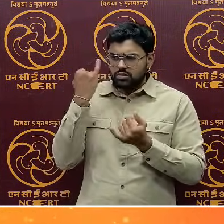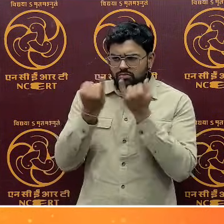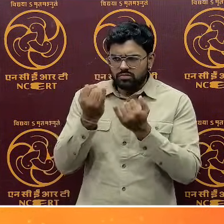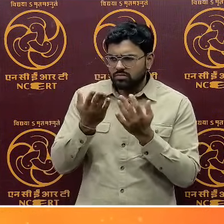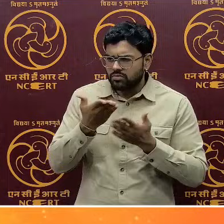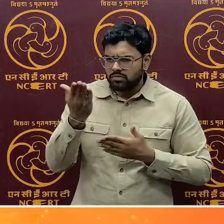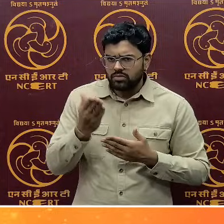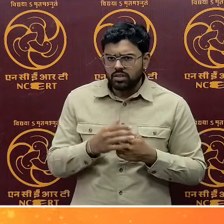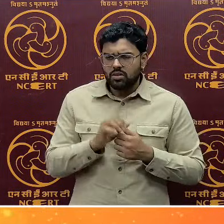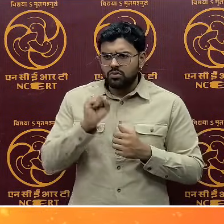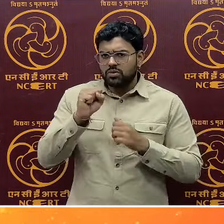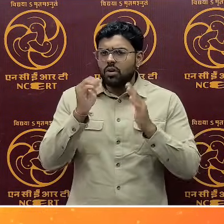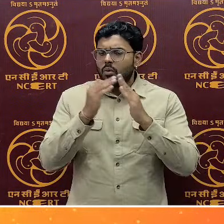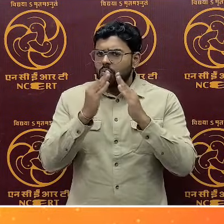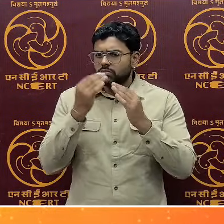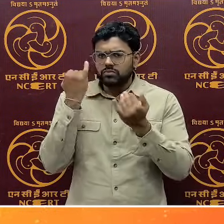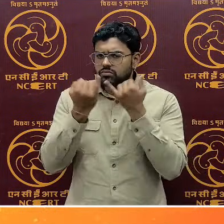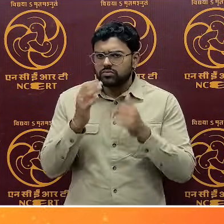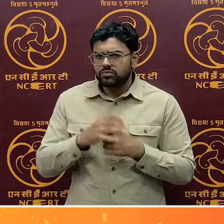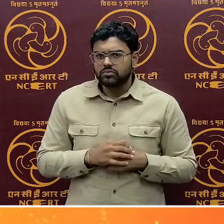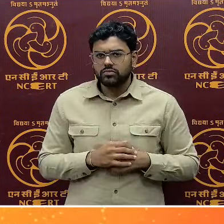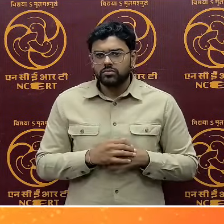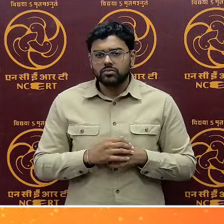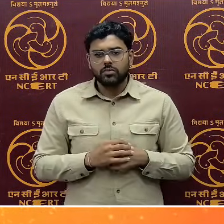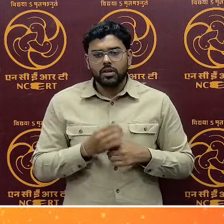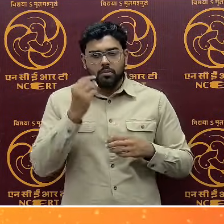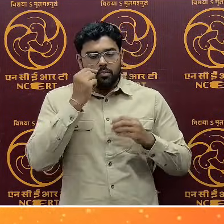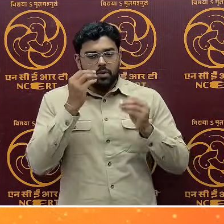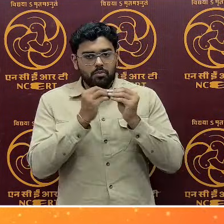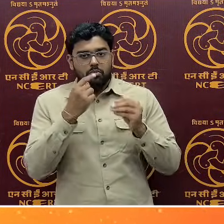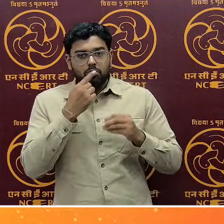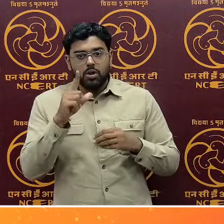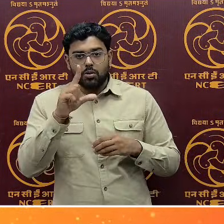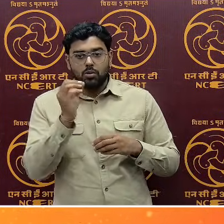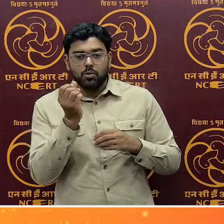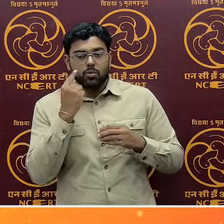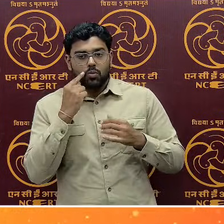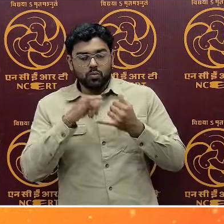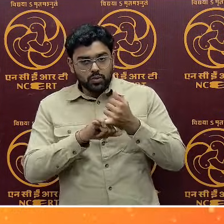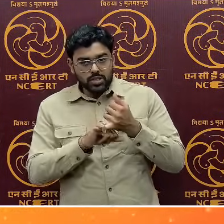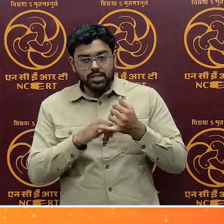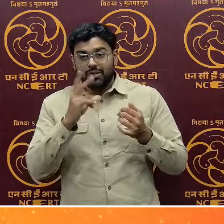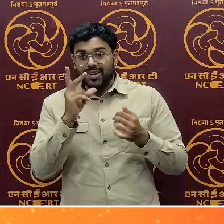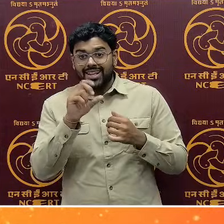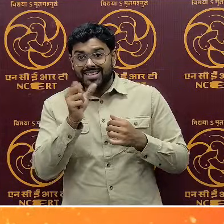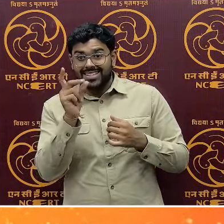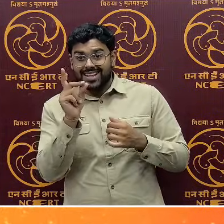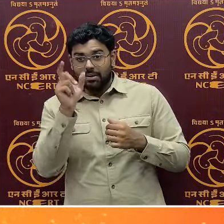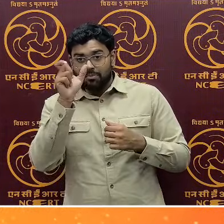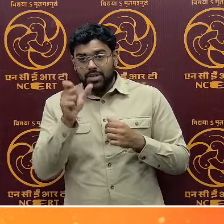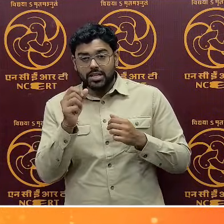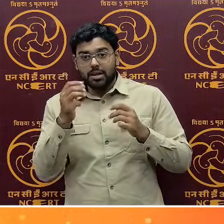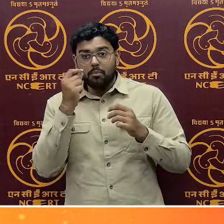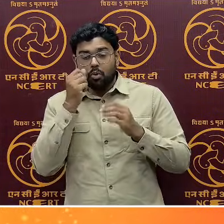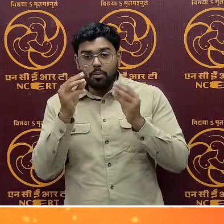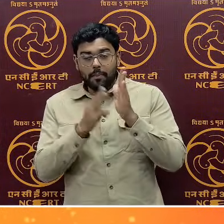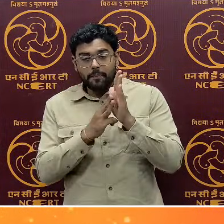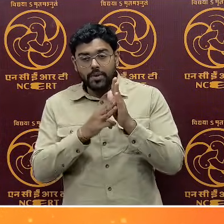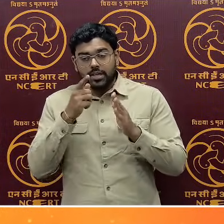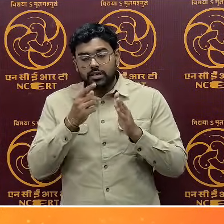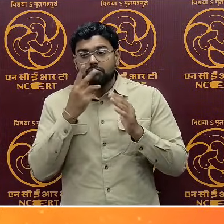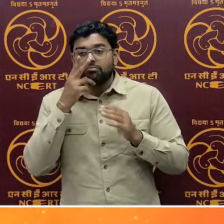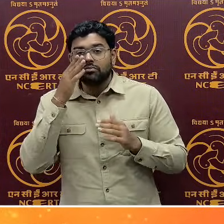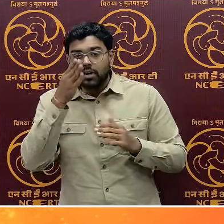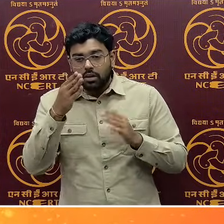search Nolan's house, dear? To this reply was that Officer Lewis and Maloney just about took Nolan's house apart, and they